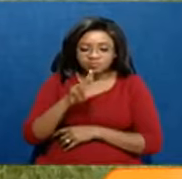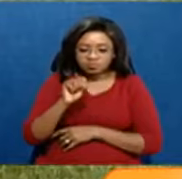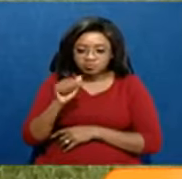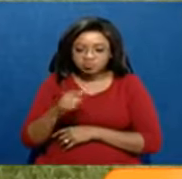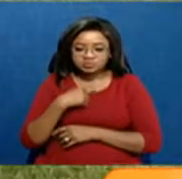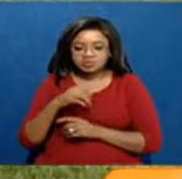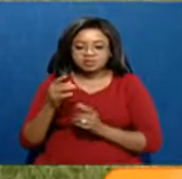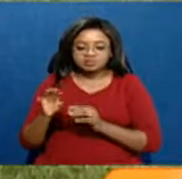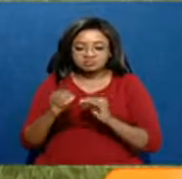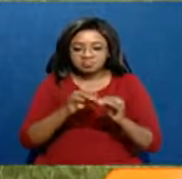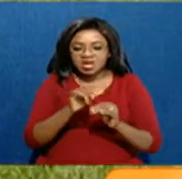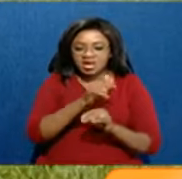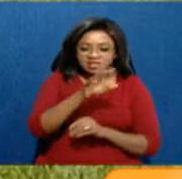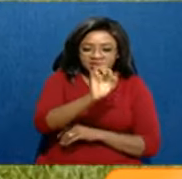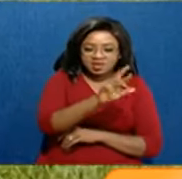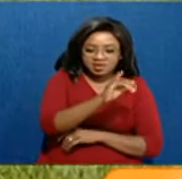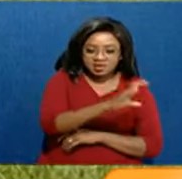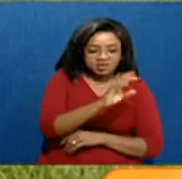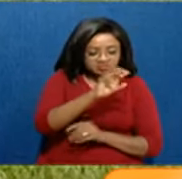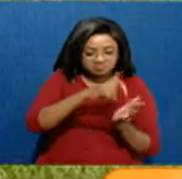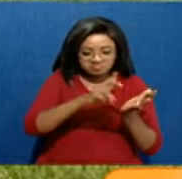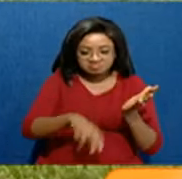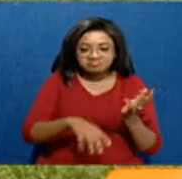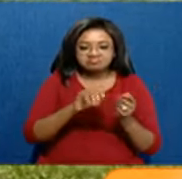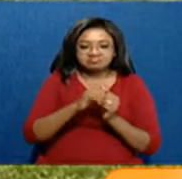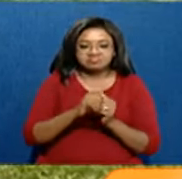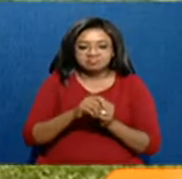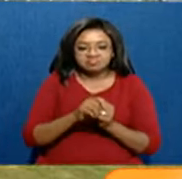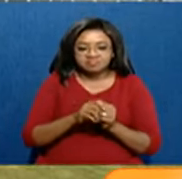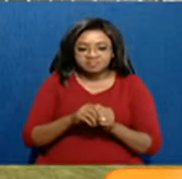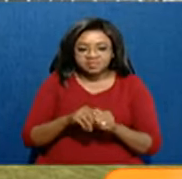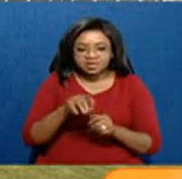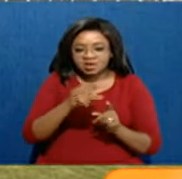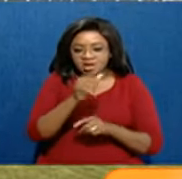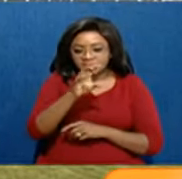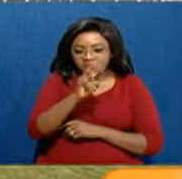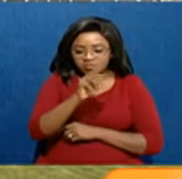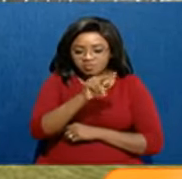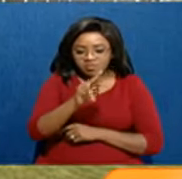the places of Eric Johanna and Abud Omar, who were dropped on disciplinary grounds.